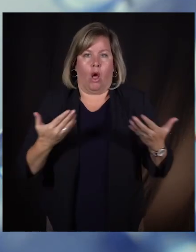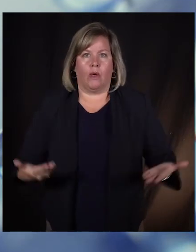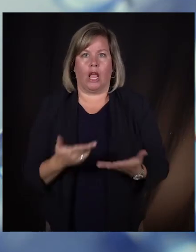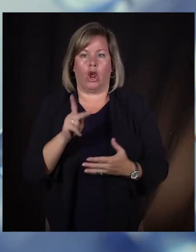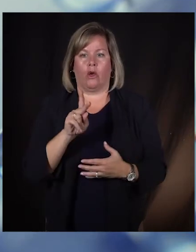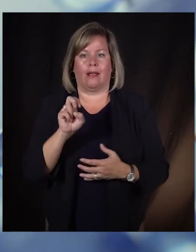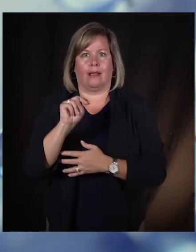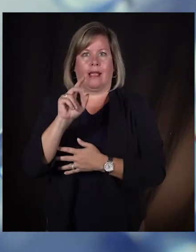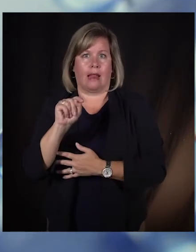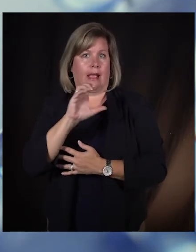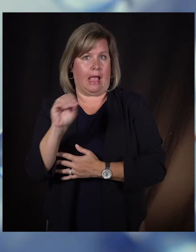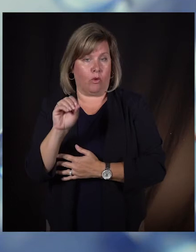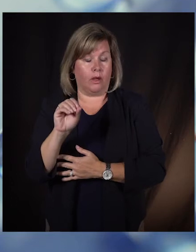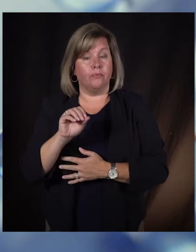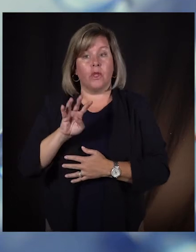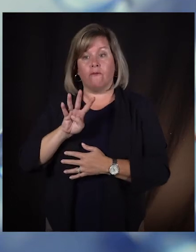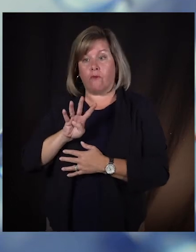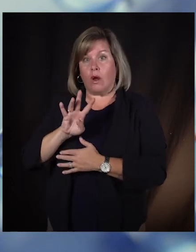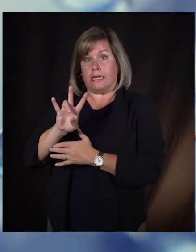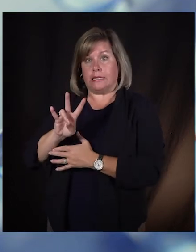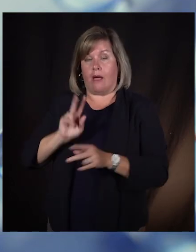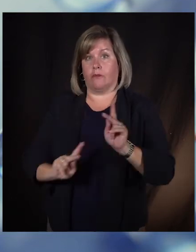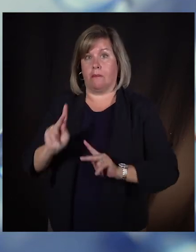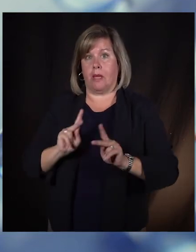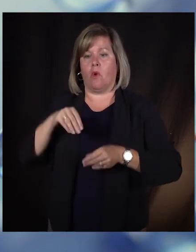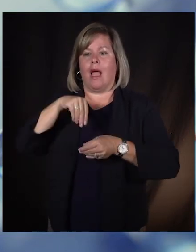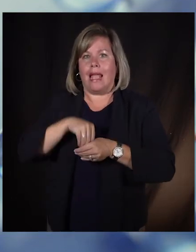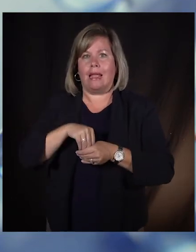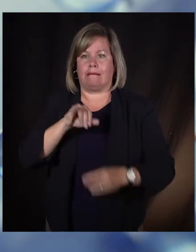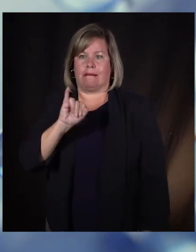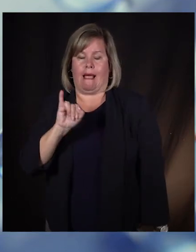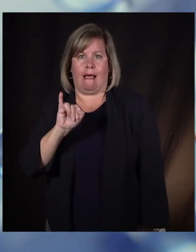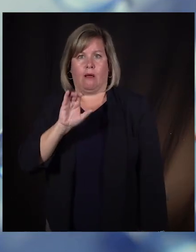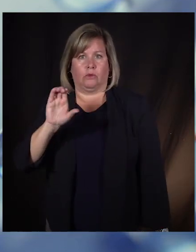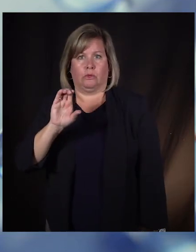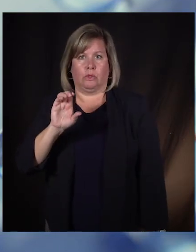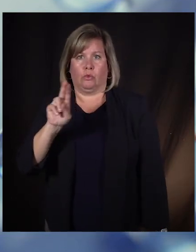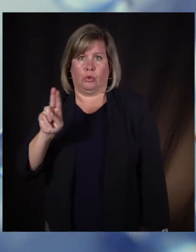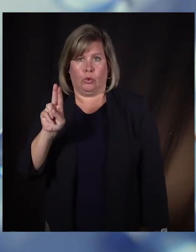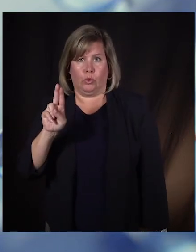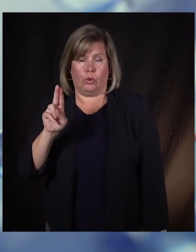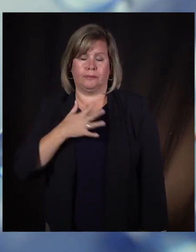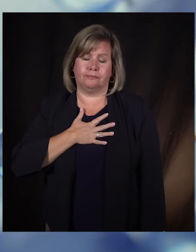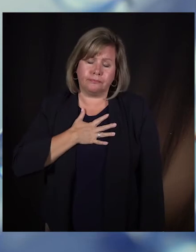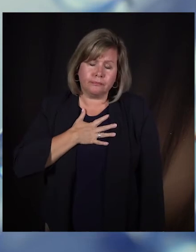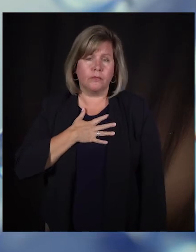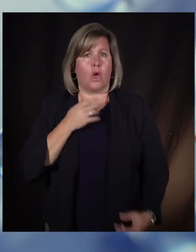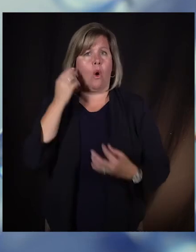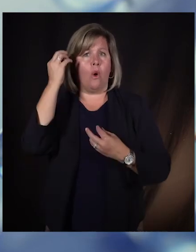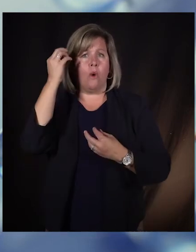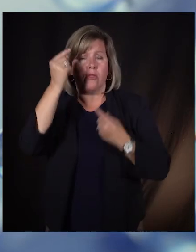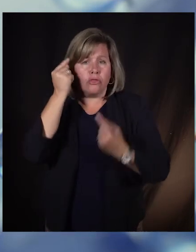hospitals. 47 of those individuals are in intensive care. So let's keep them in our thoughts and